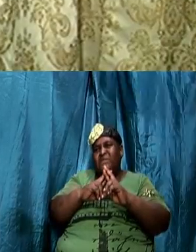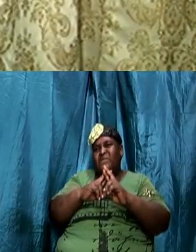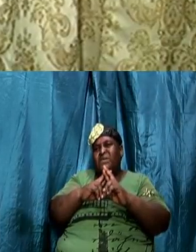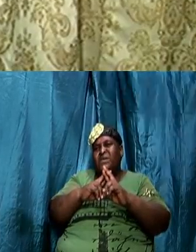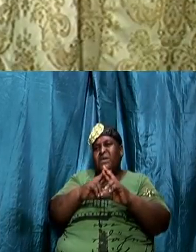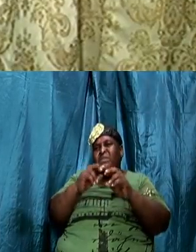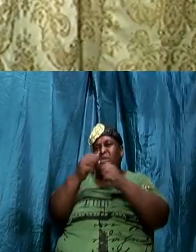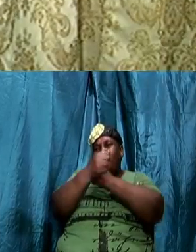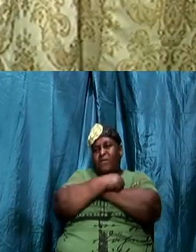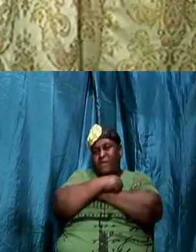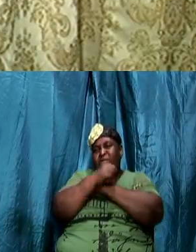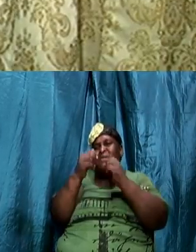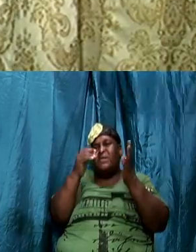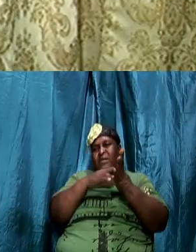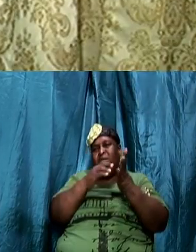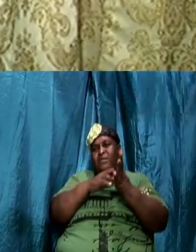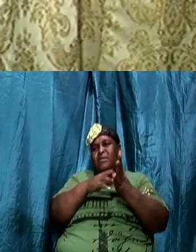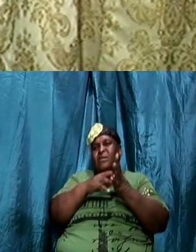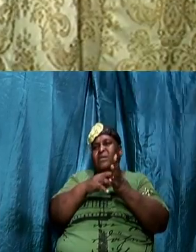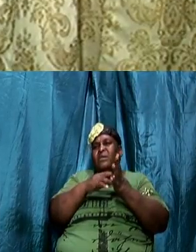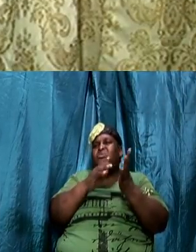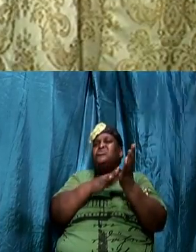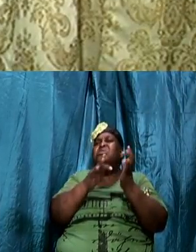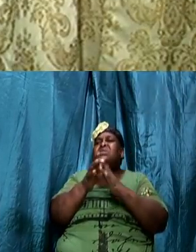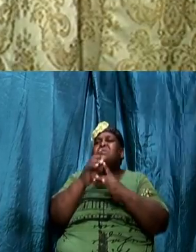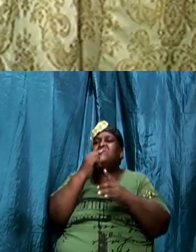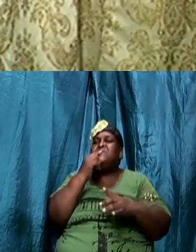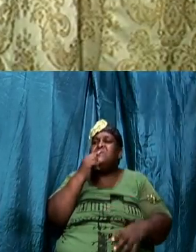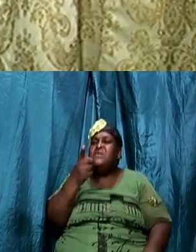Jesus made a profound statement